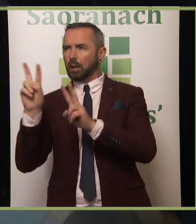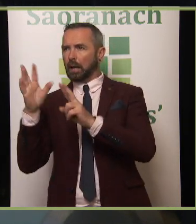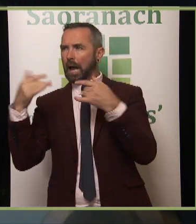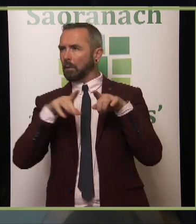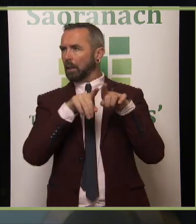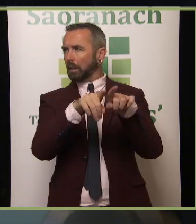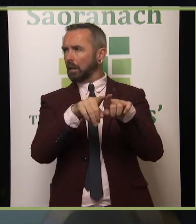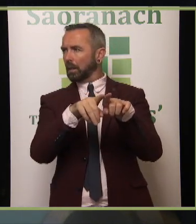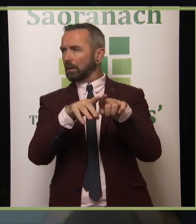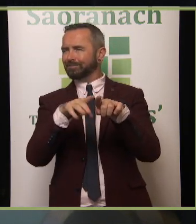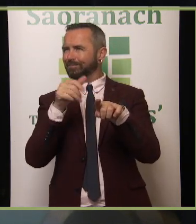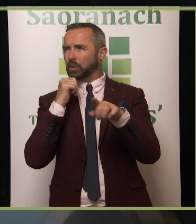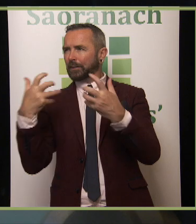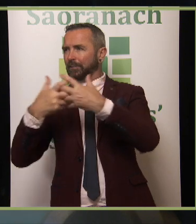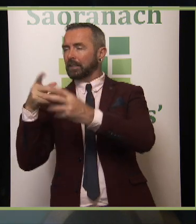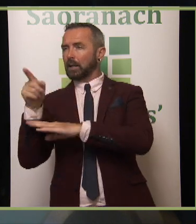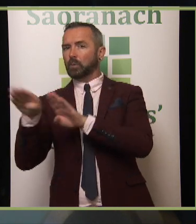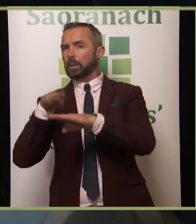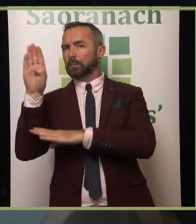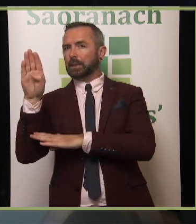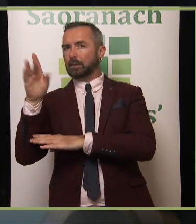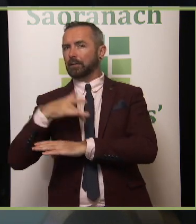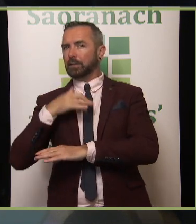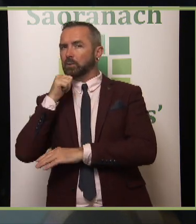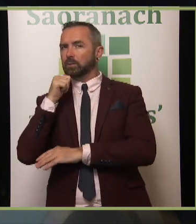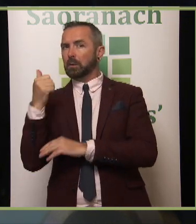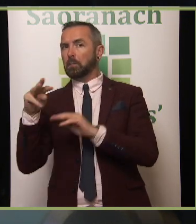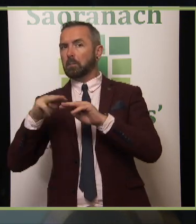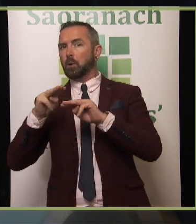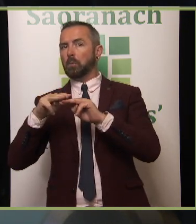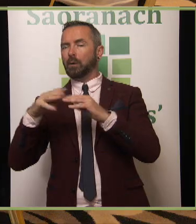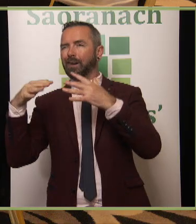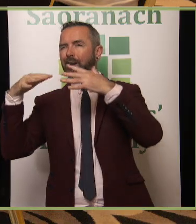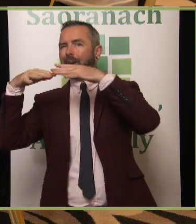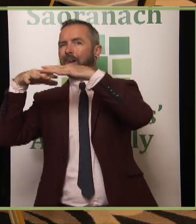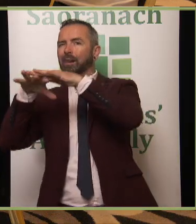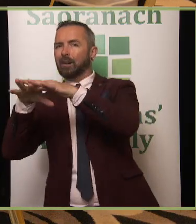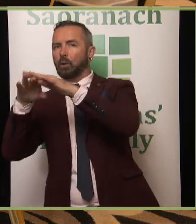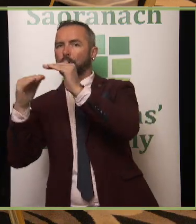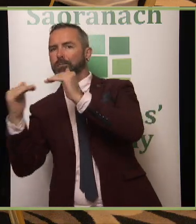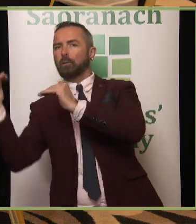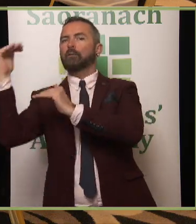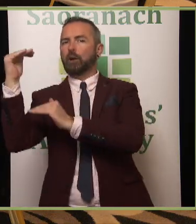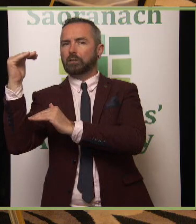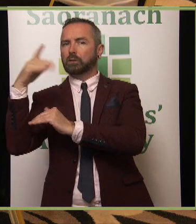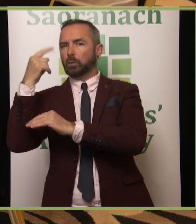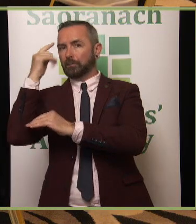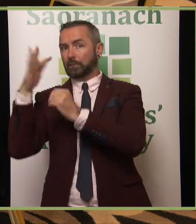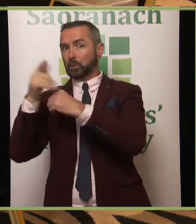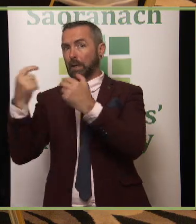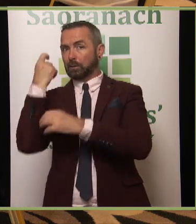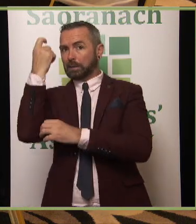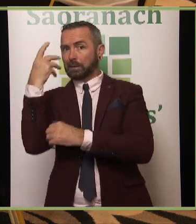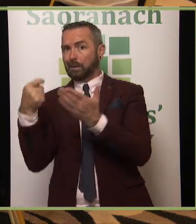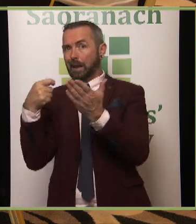of the recommendations, they didn't fit actually within a sector. They were more overarching. So it's for you to consider now those